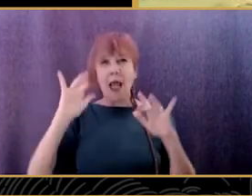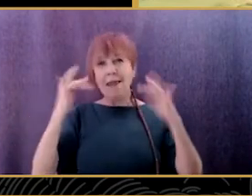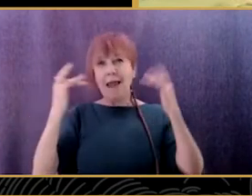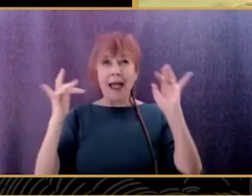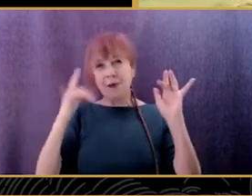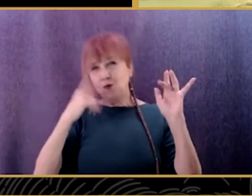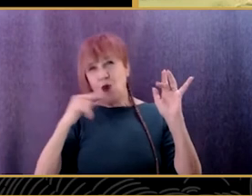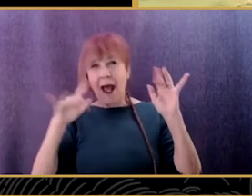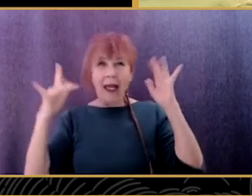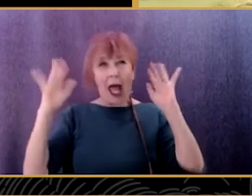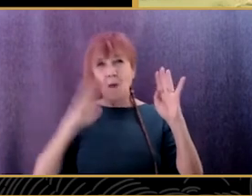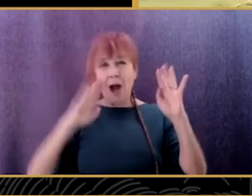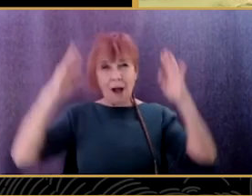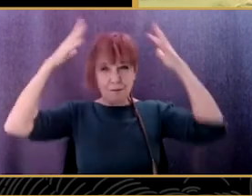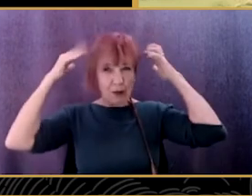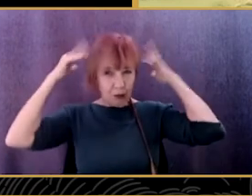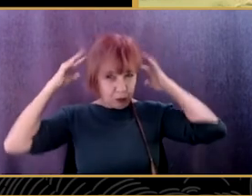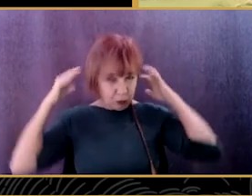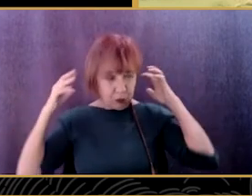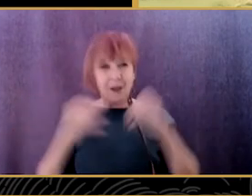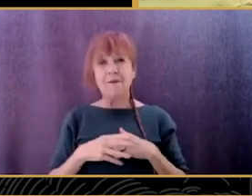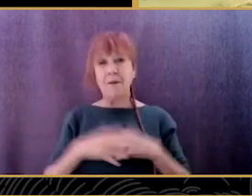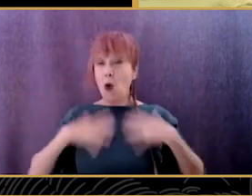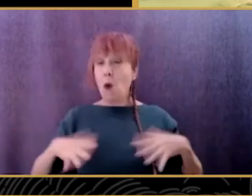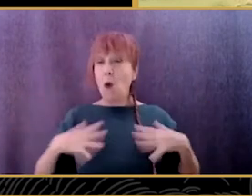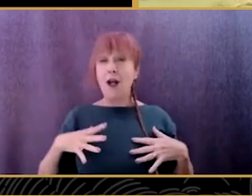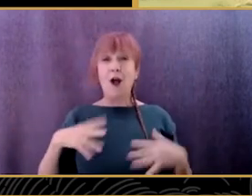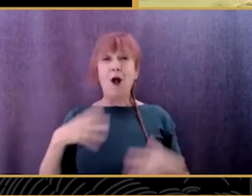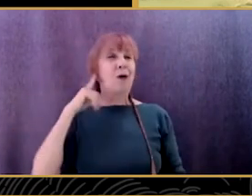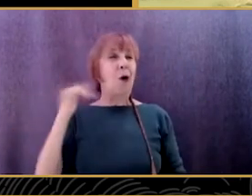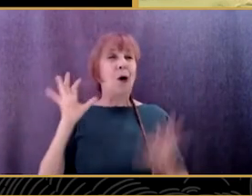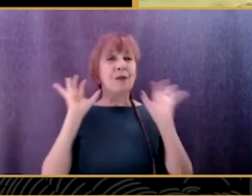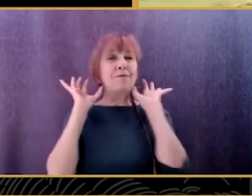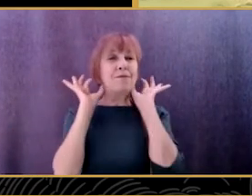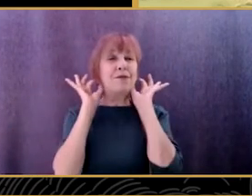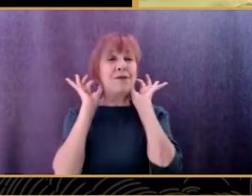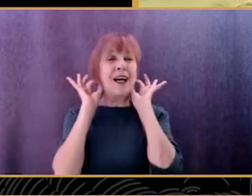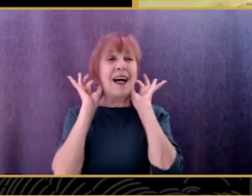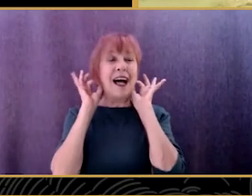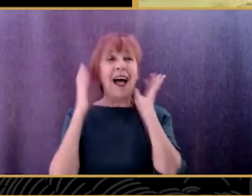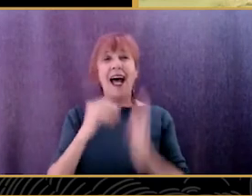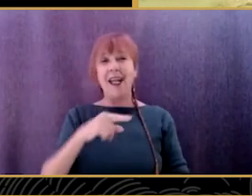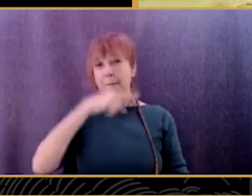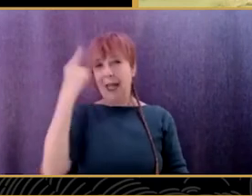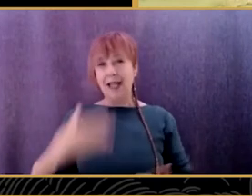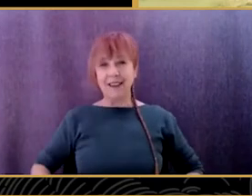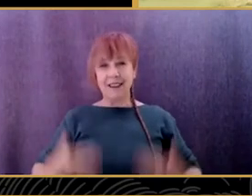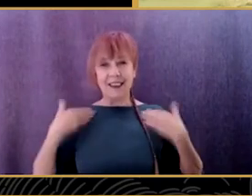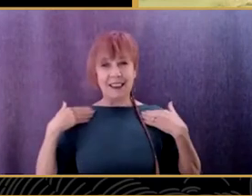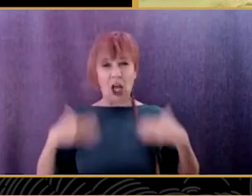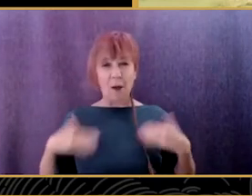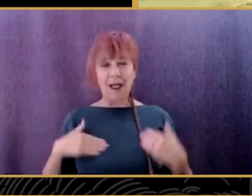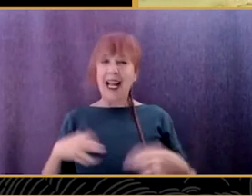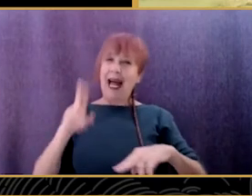With light red and light brown streaks I'm wearing gold hoop earrings And a black